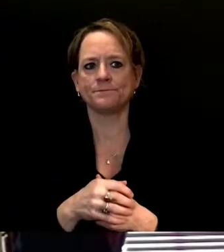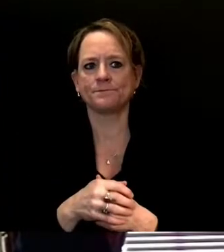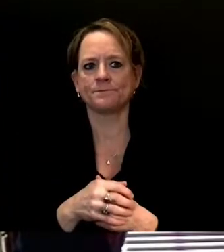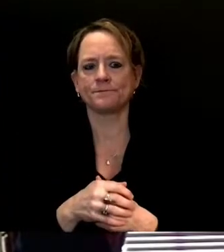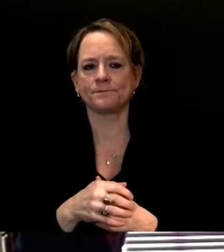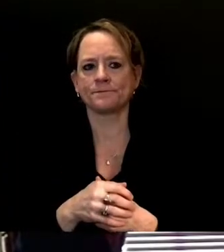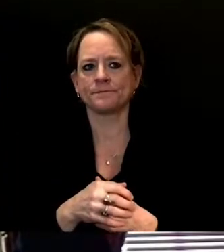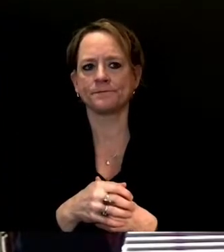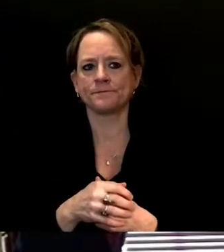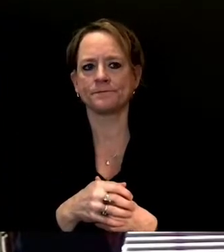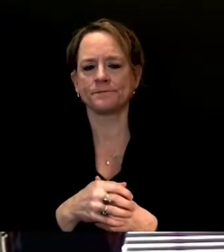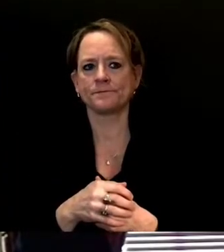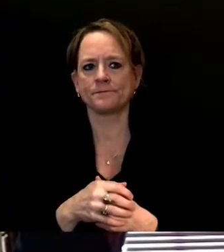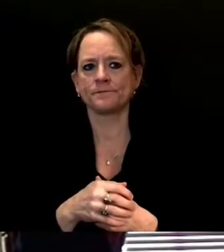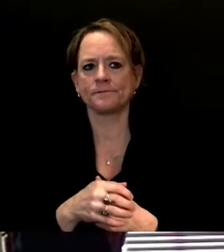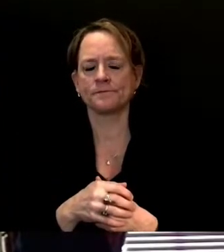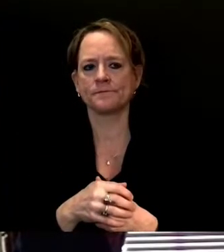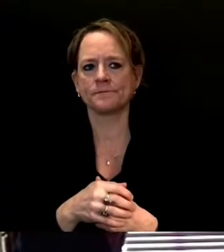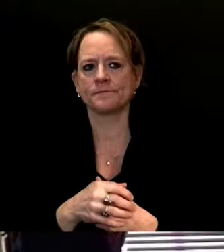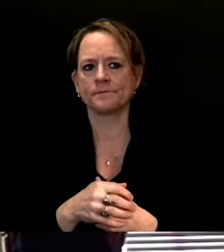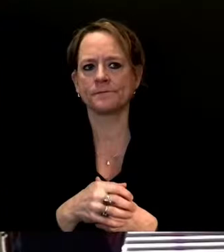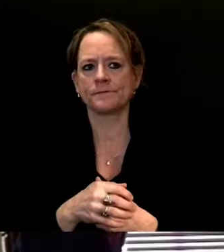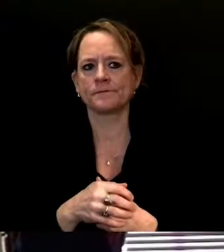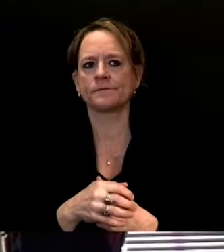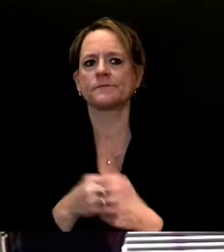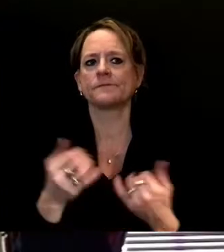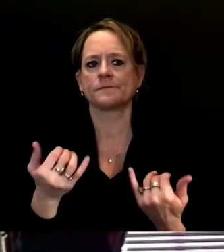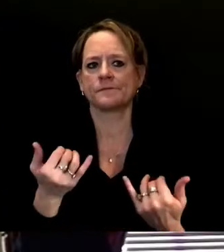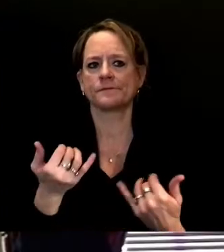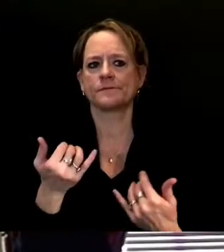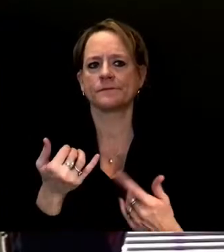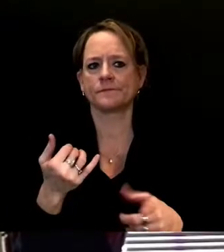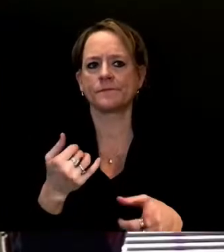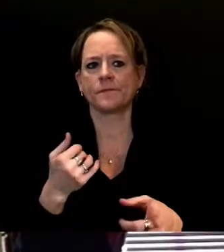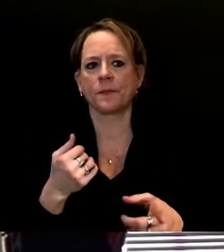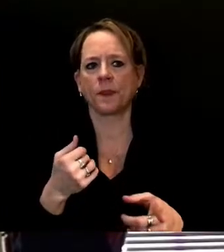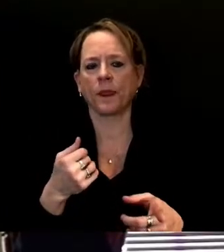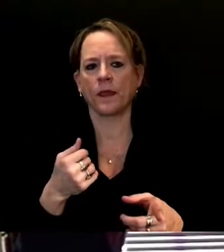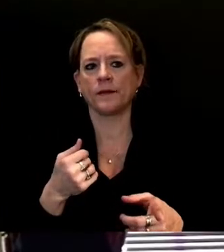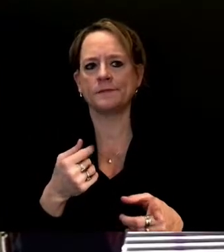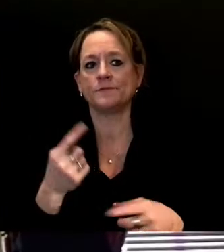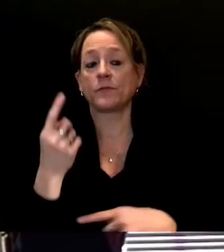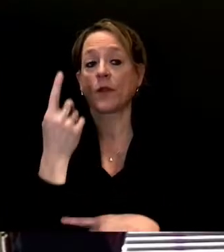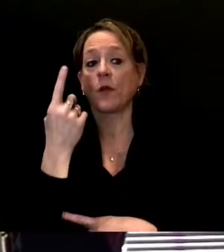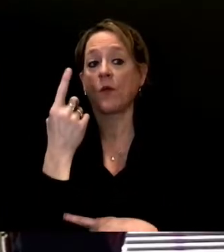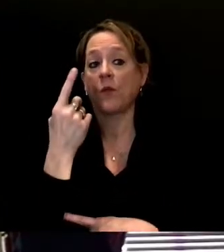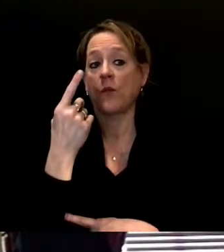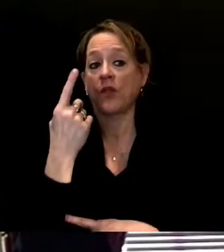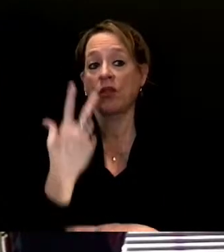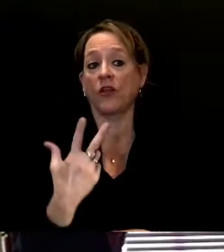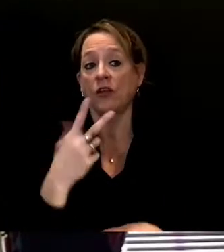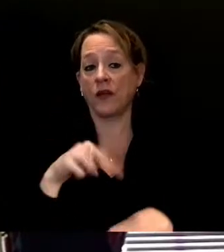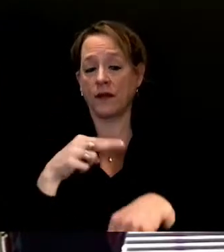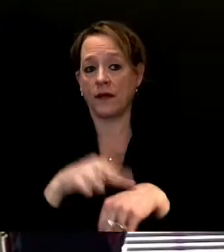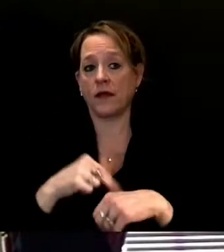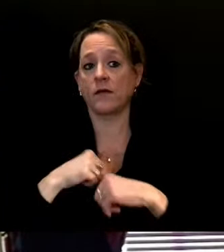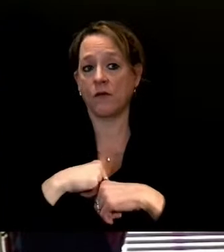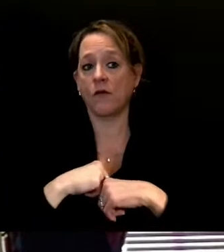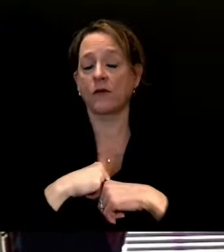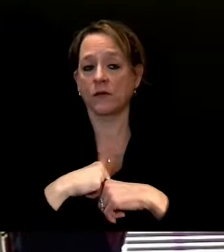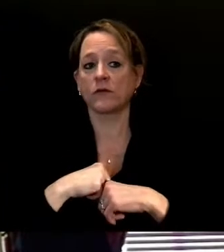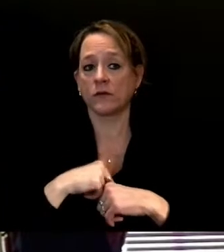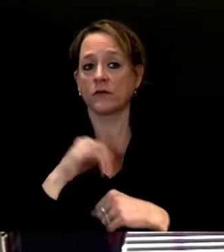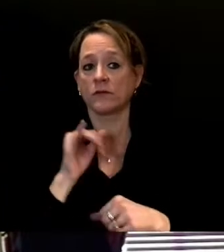we had a third of our National Guard forces were across the sea in the Middle